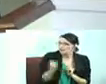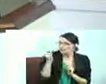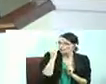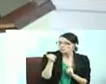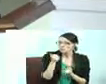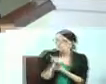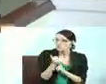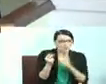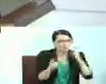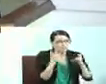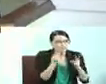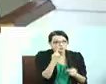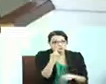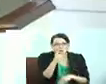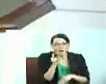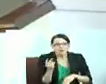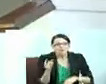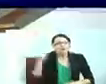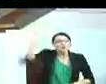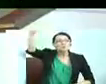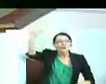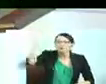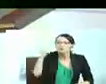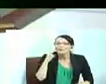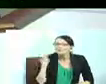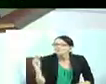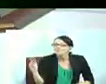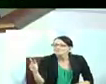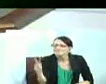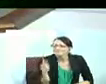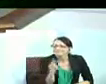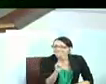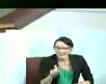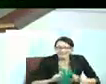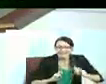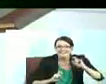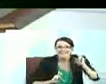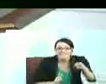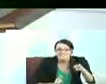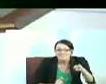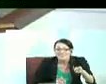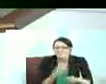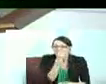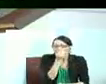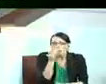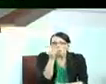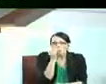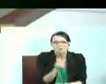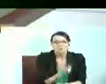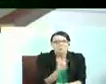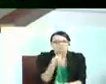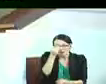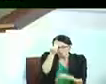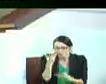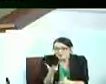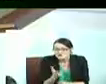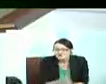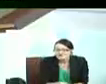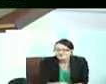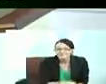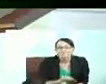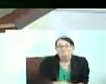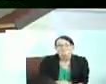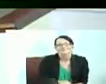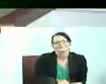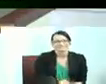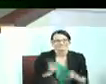visiting with us, would you just raise your hand so we can give you a little gift of a flower and some information here